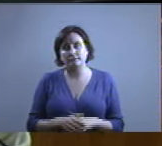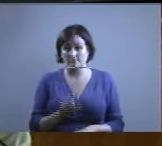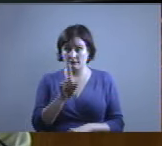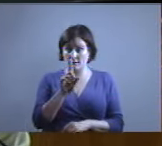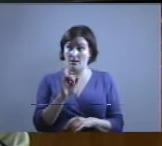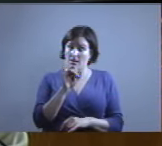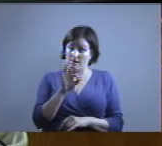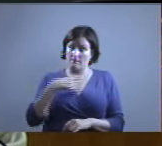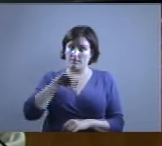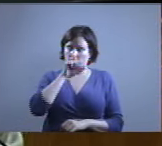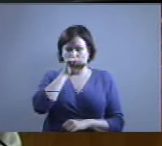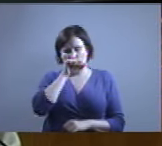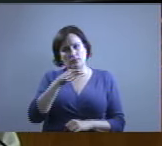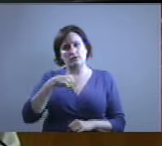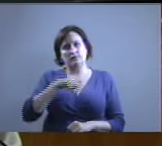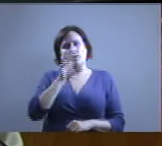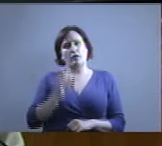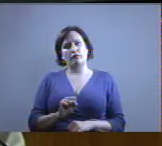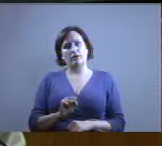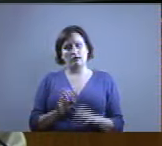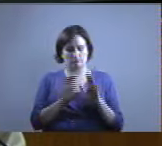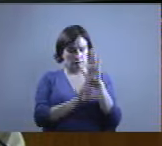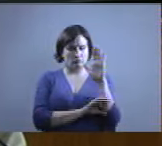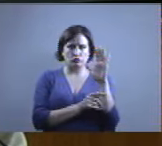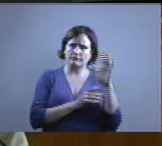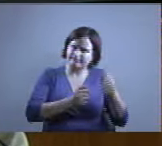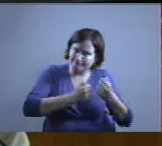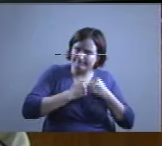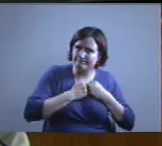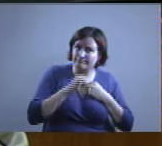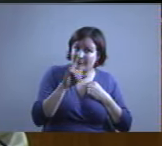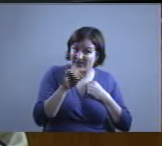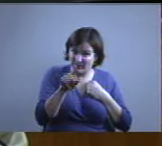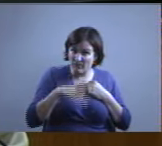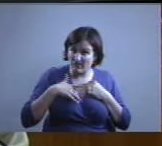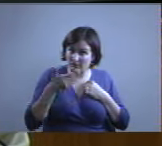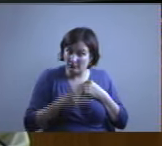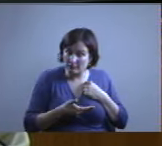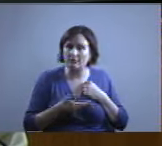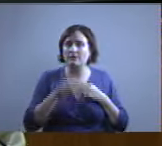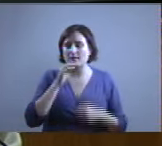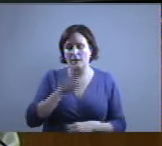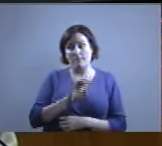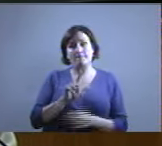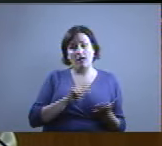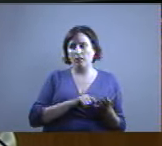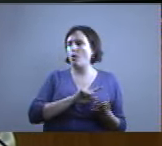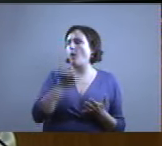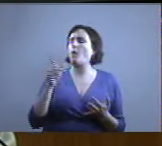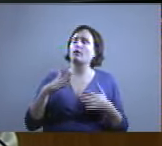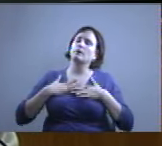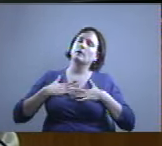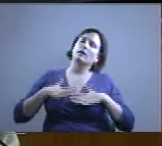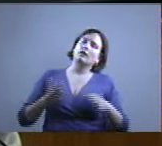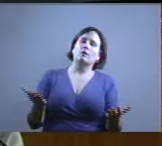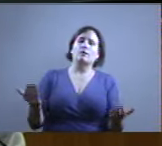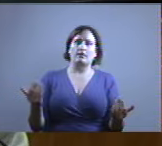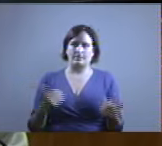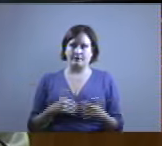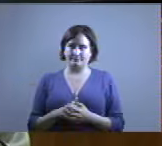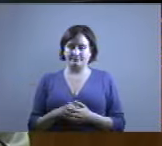our constitution, and what it stands for, then this bill should be welcomed with warm hands. The ANC